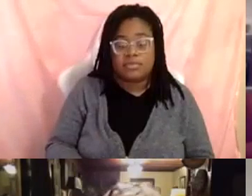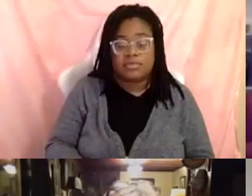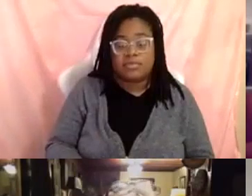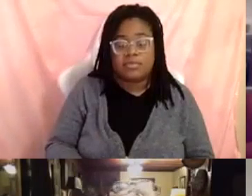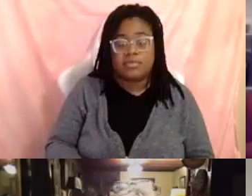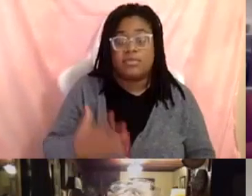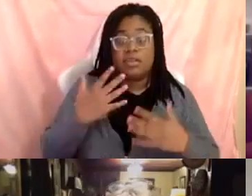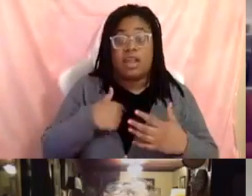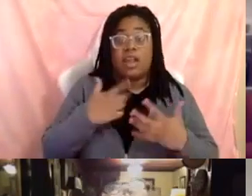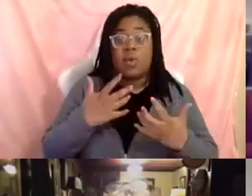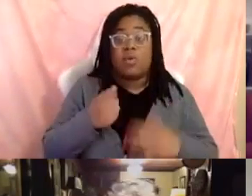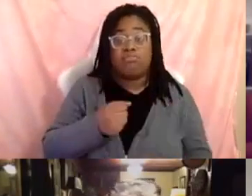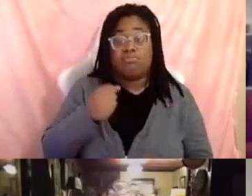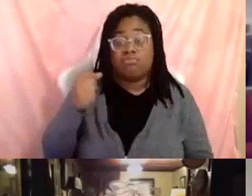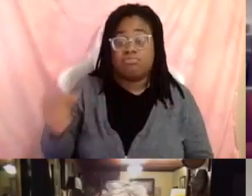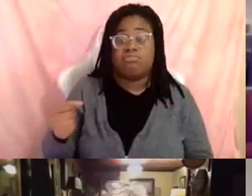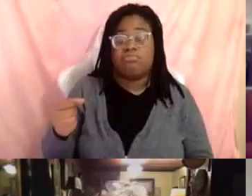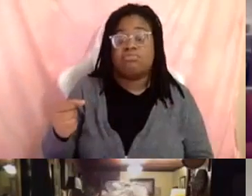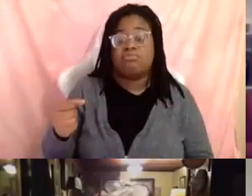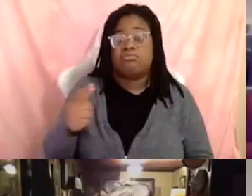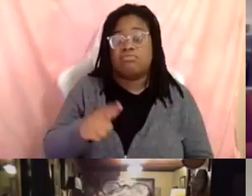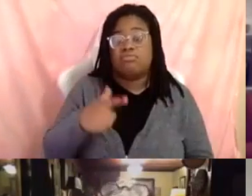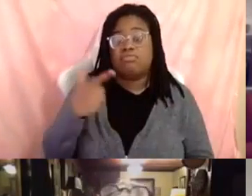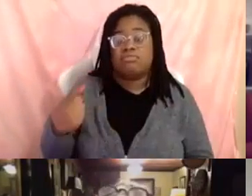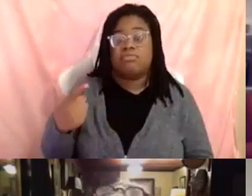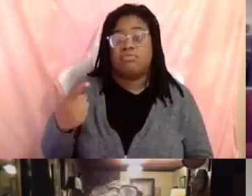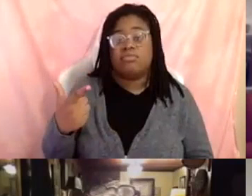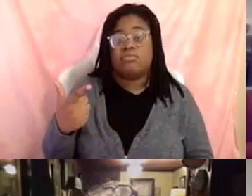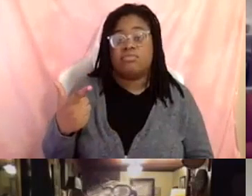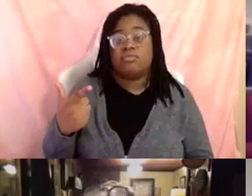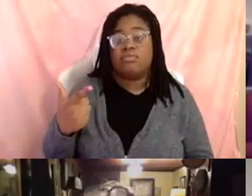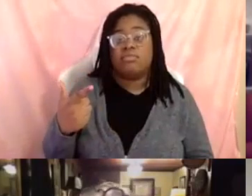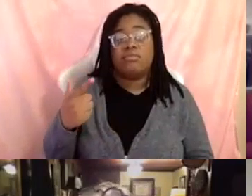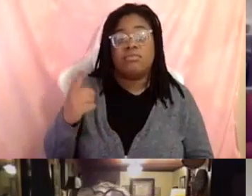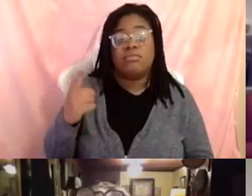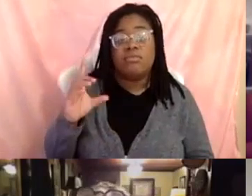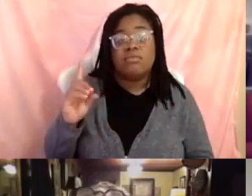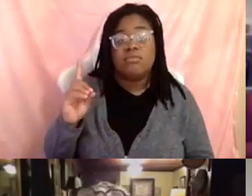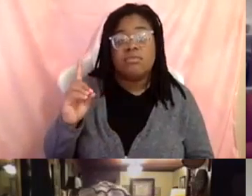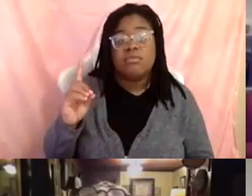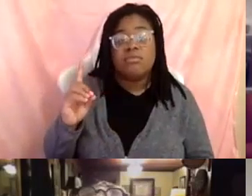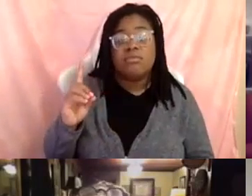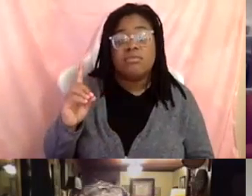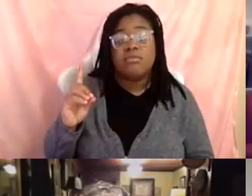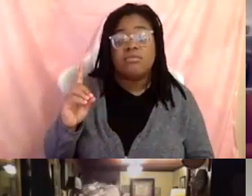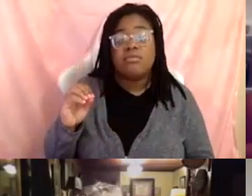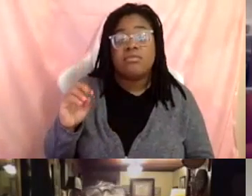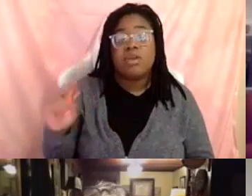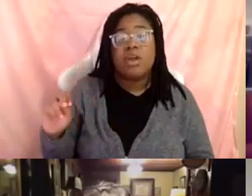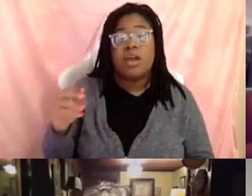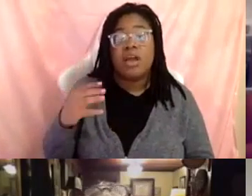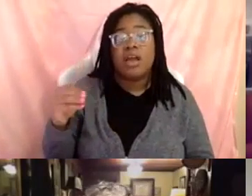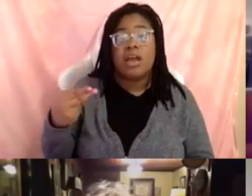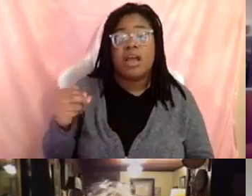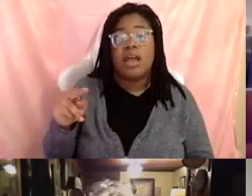mic to Dawn and Hannah in just a moment, but just